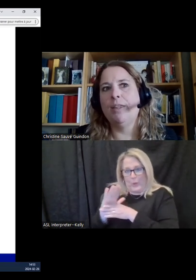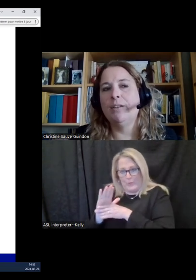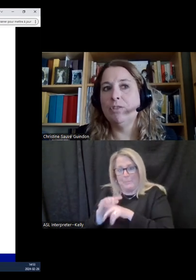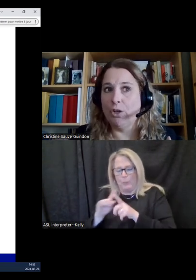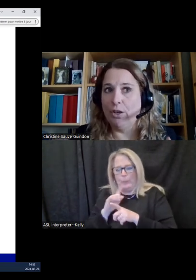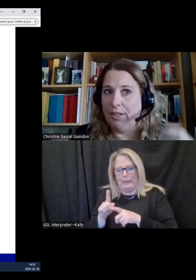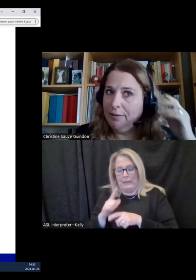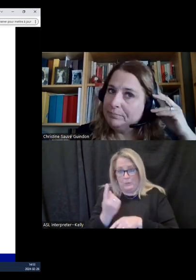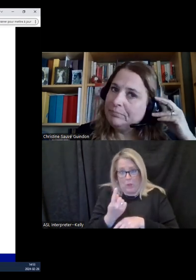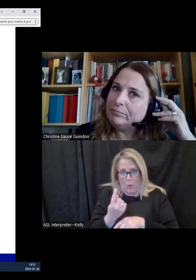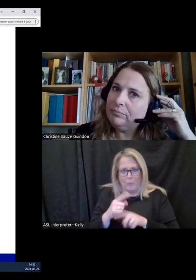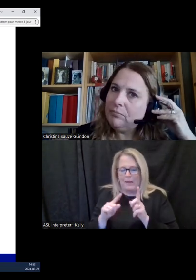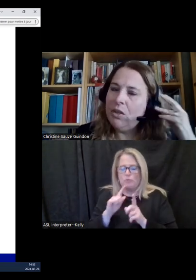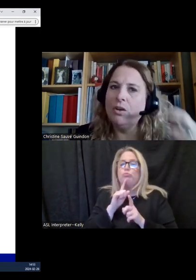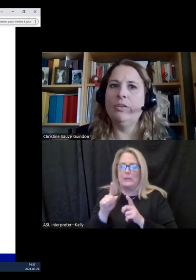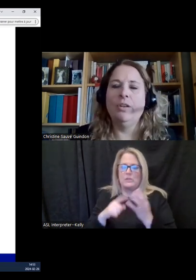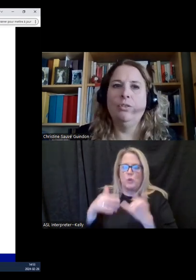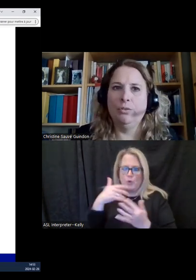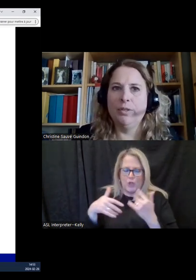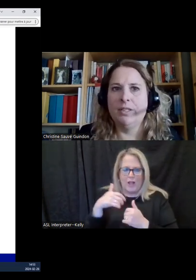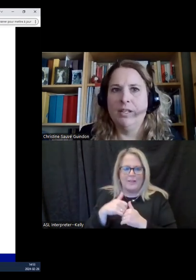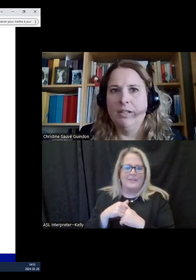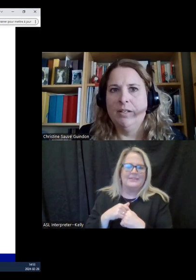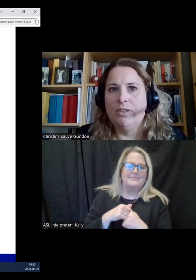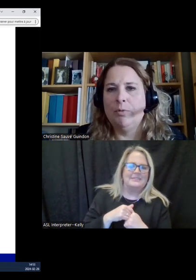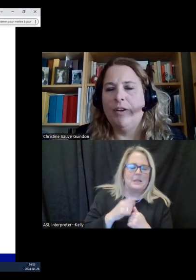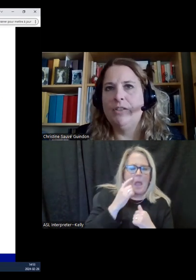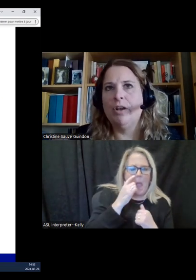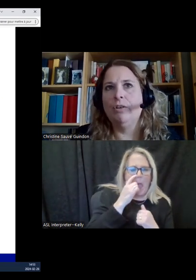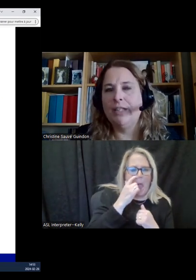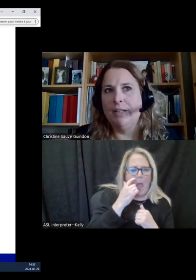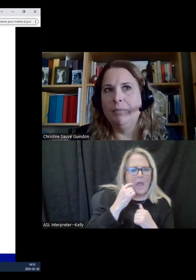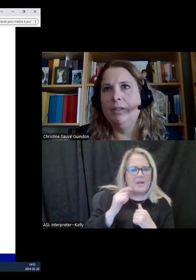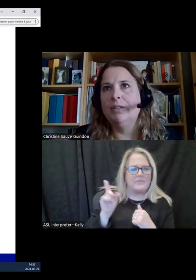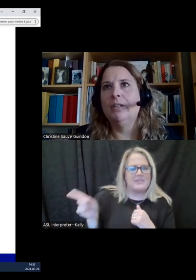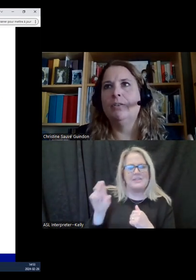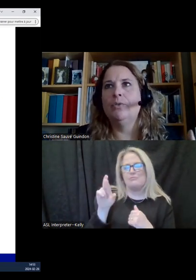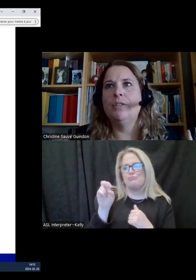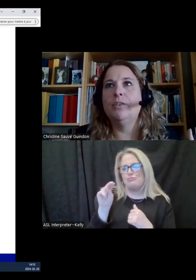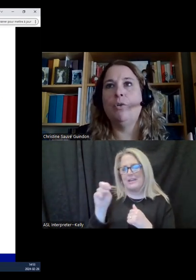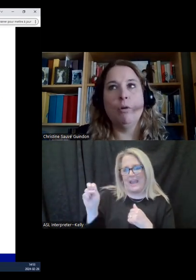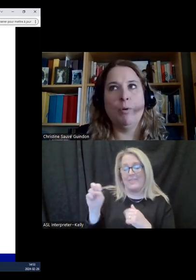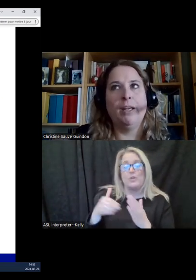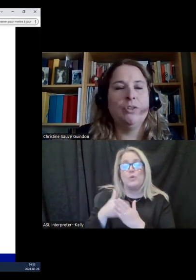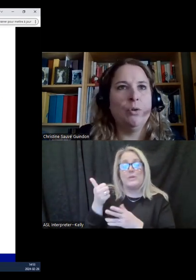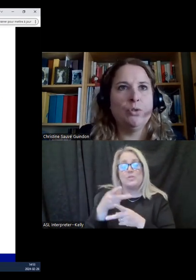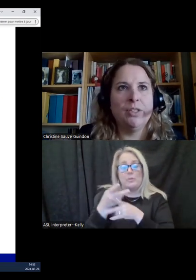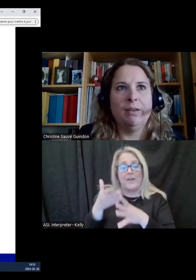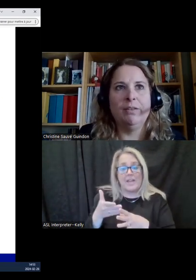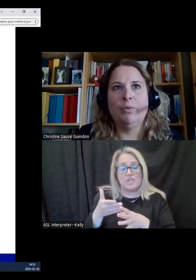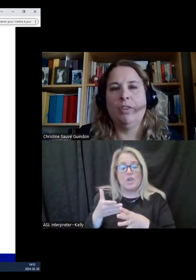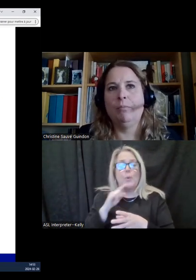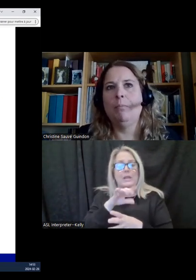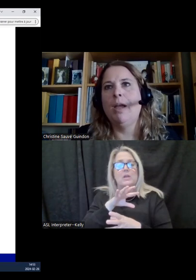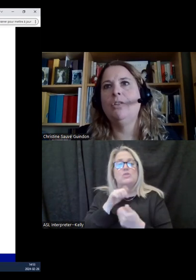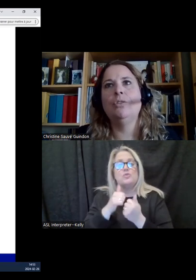social little boy. And here's René, our newest supervisor on our team, who is incorporating social